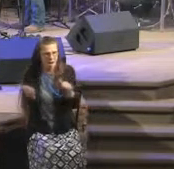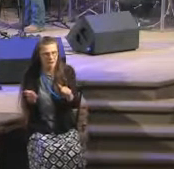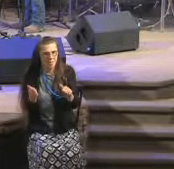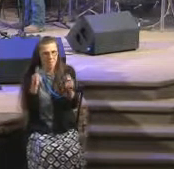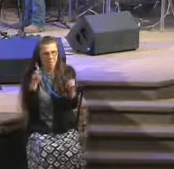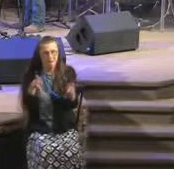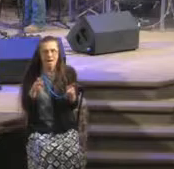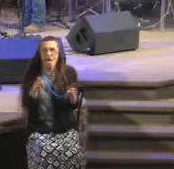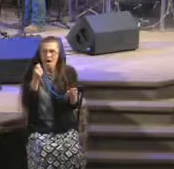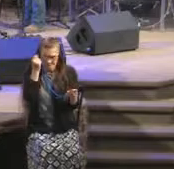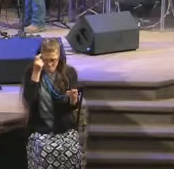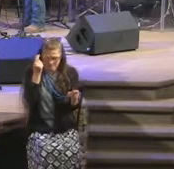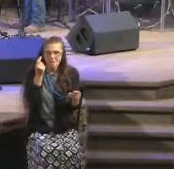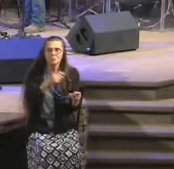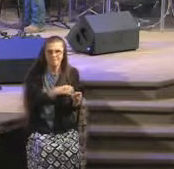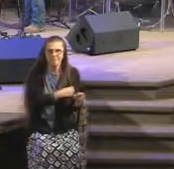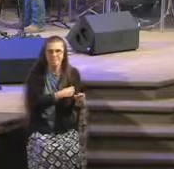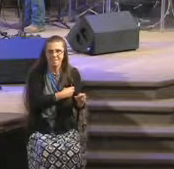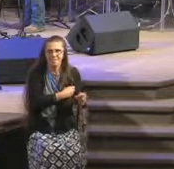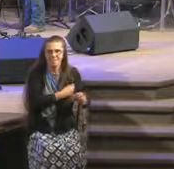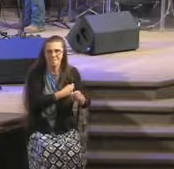that. I want you to know I do get that.